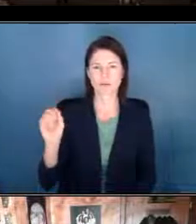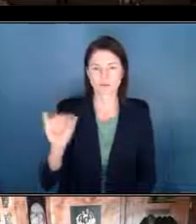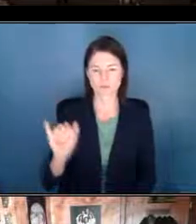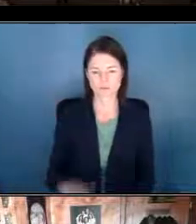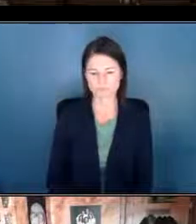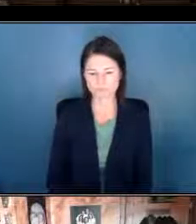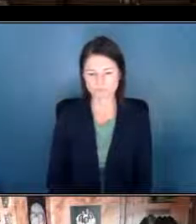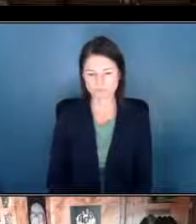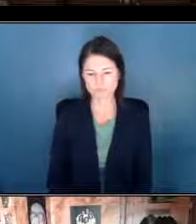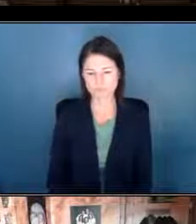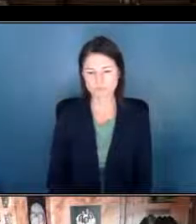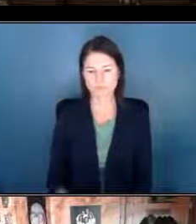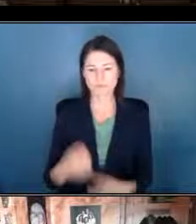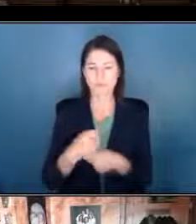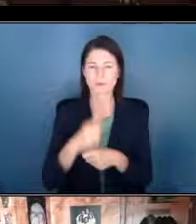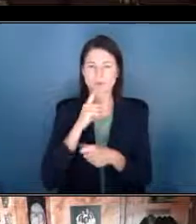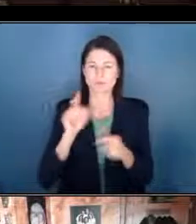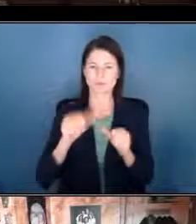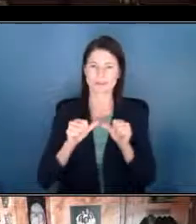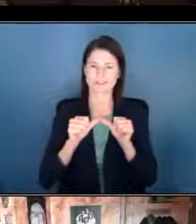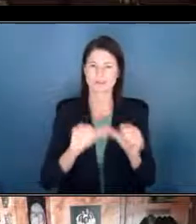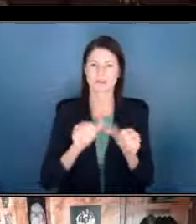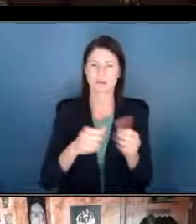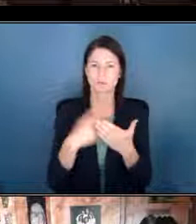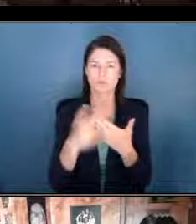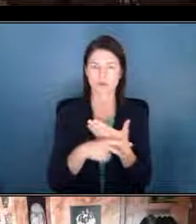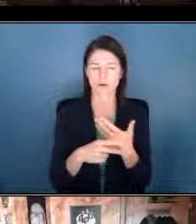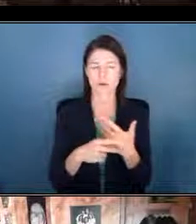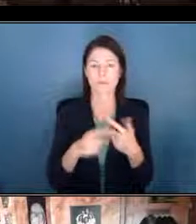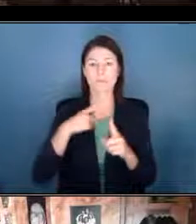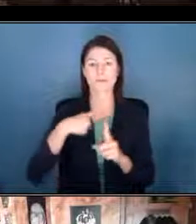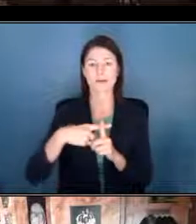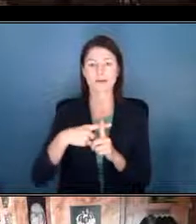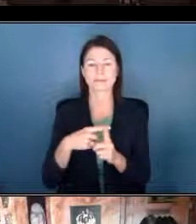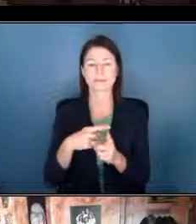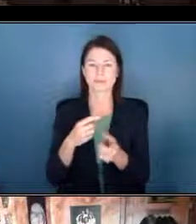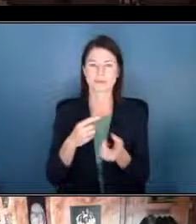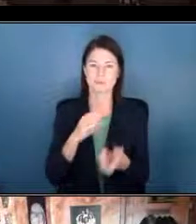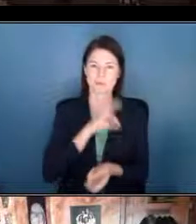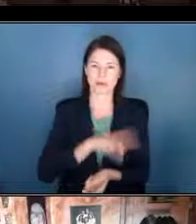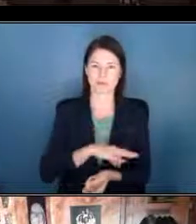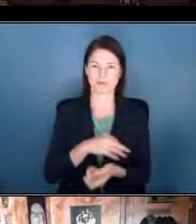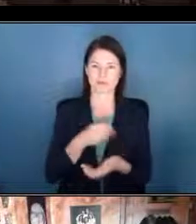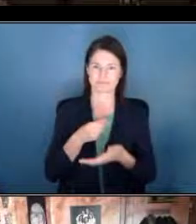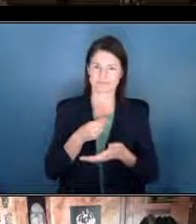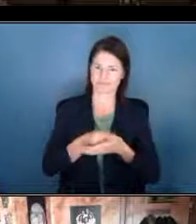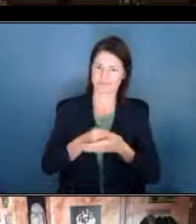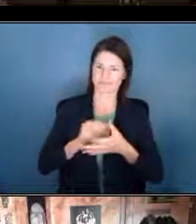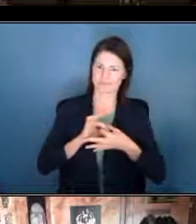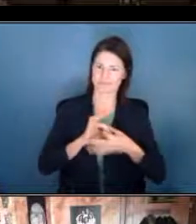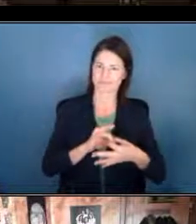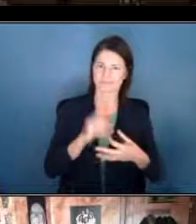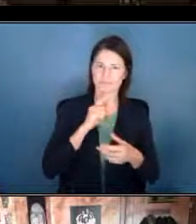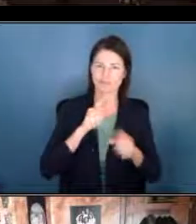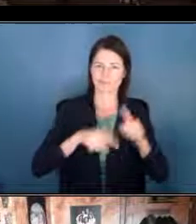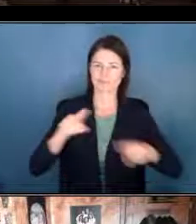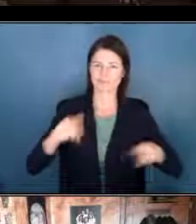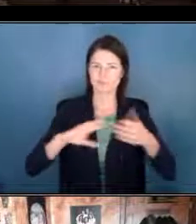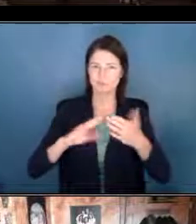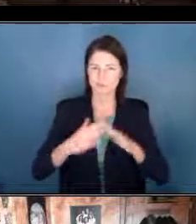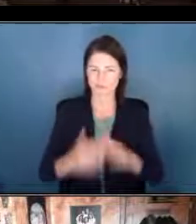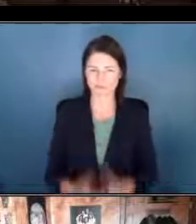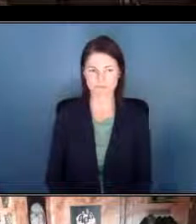sustainable, equitable, as well as economically beneficial to all communities. As such, the division is aligning with its activities with